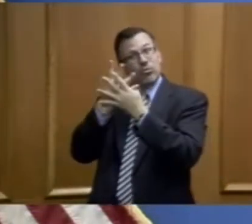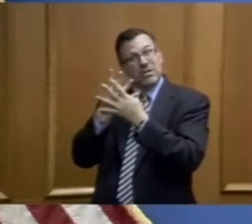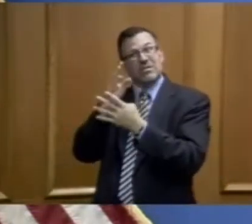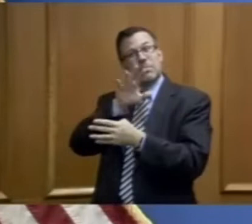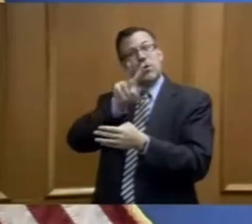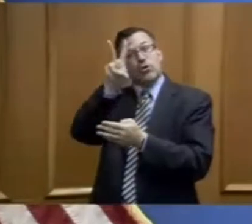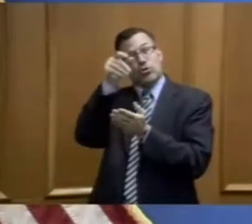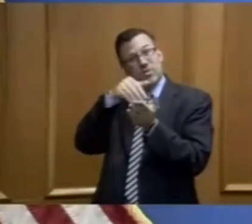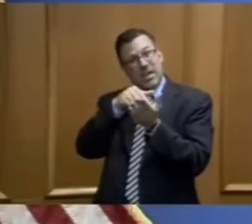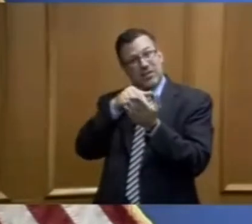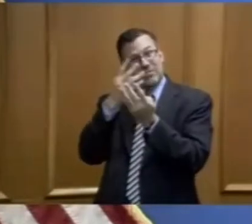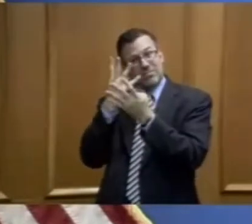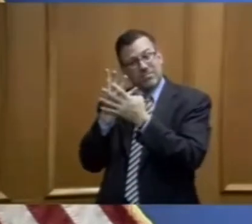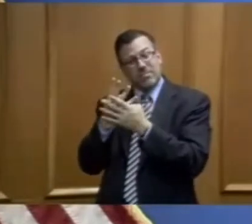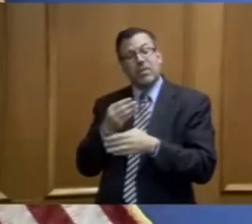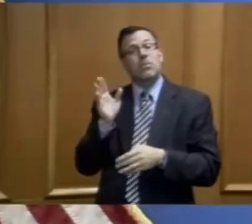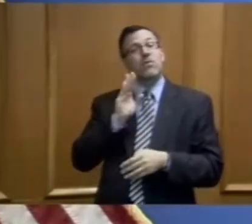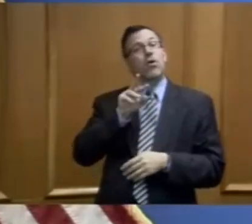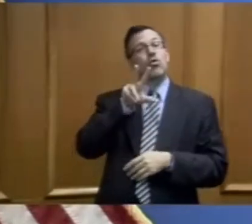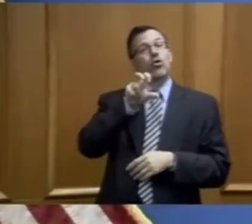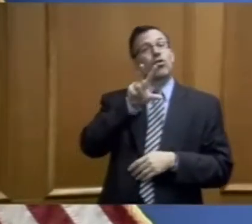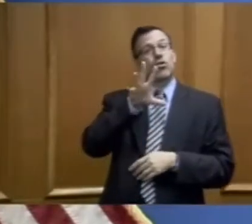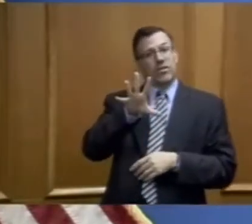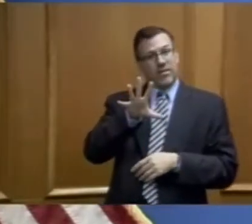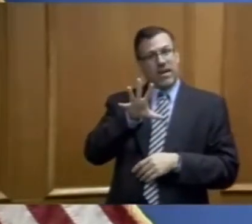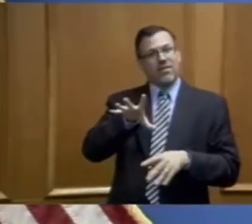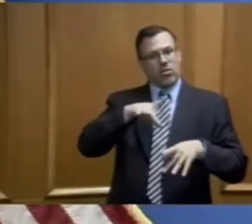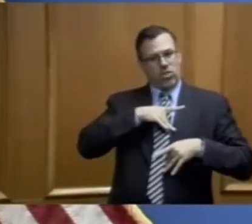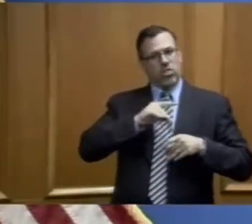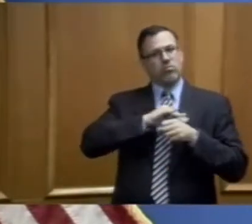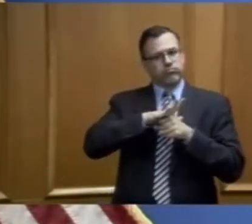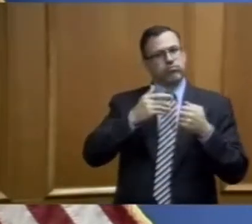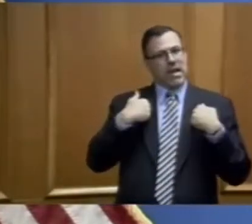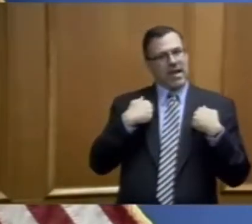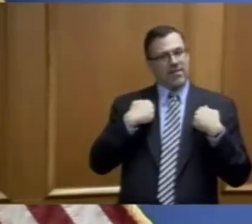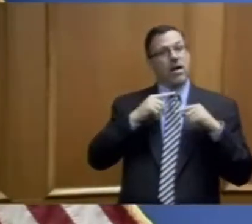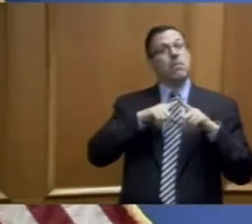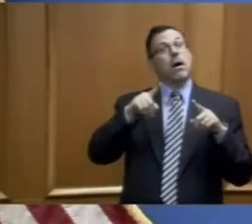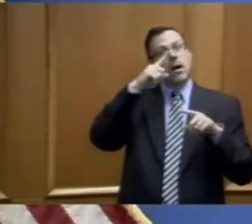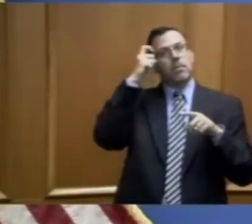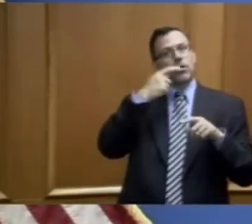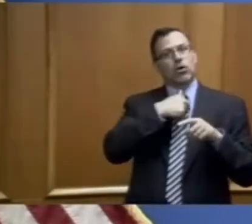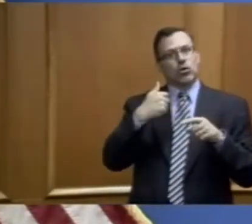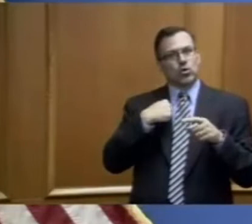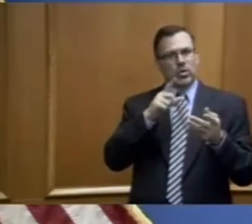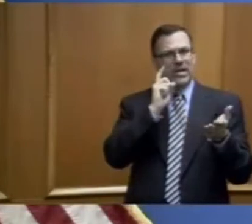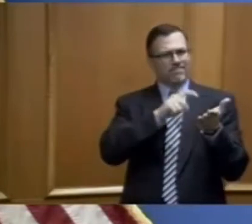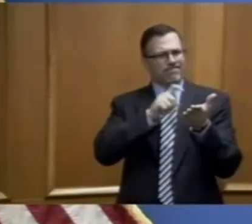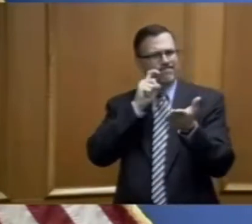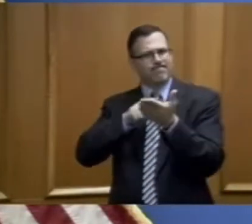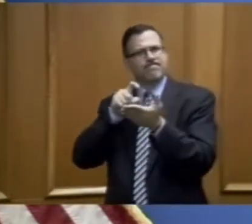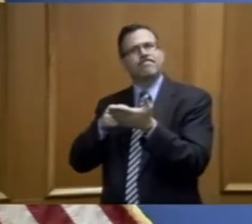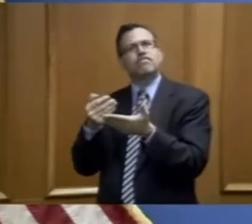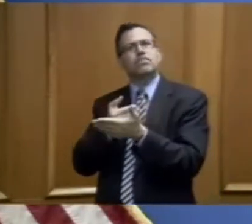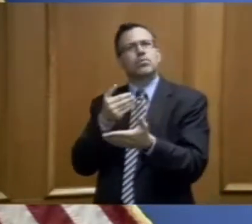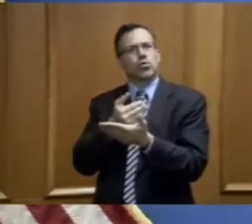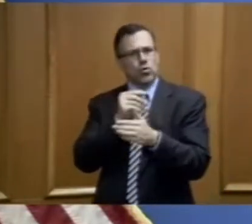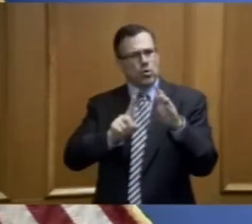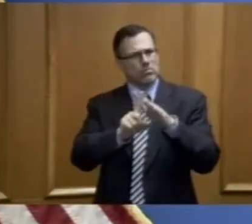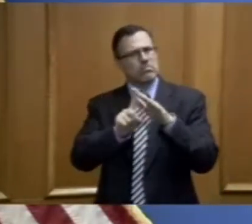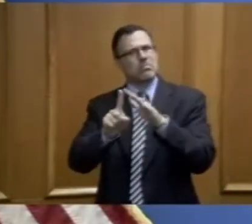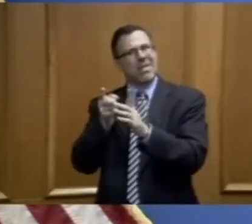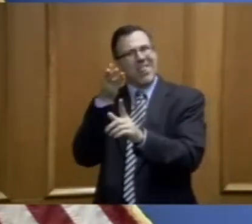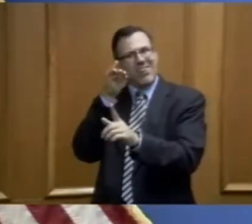initially 335 of them tested positive. But because we have identified some new cases there, and those